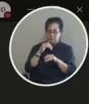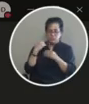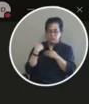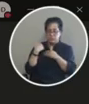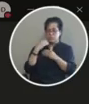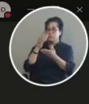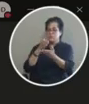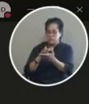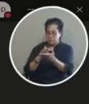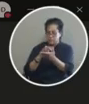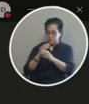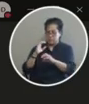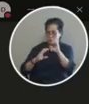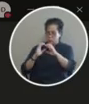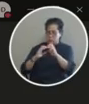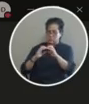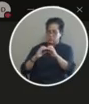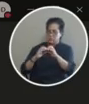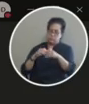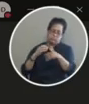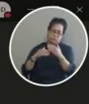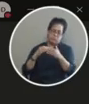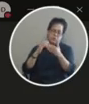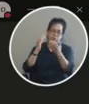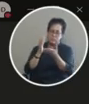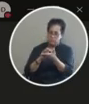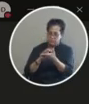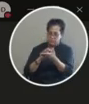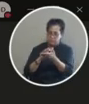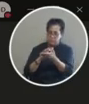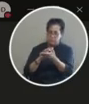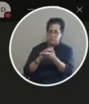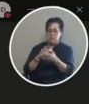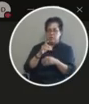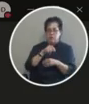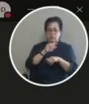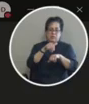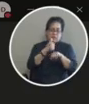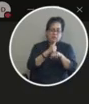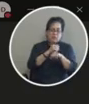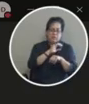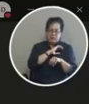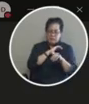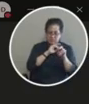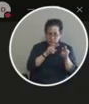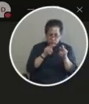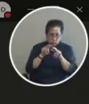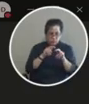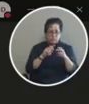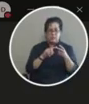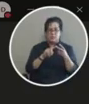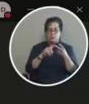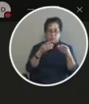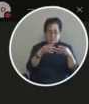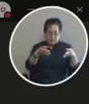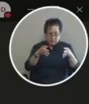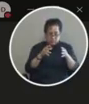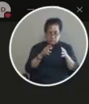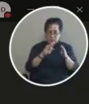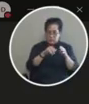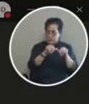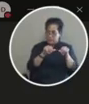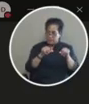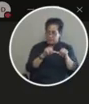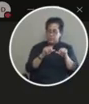construction in the midst of having to set up security or having to set up secure the area.